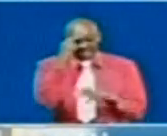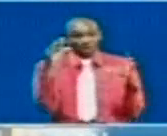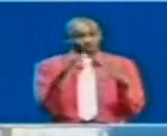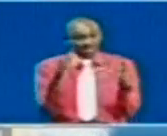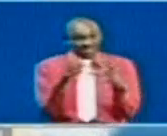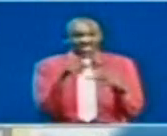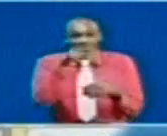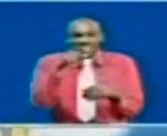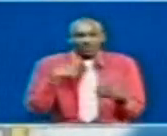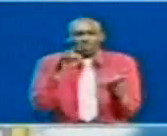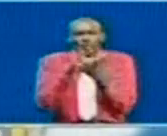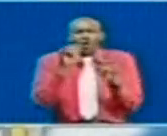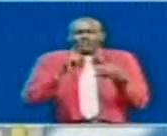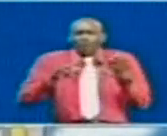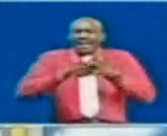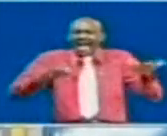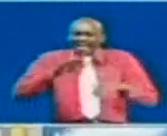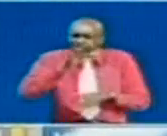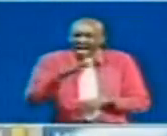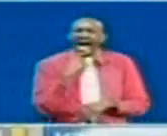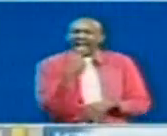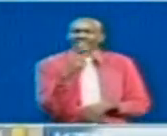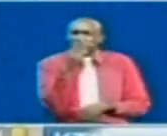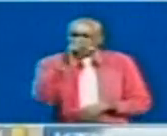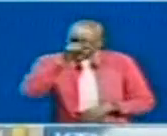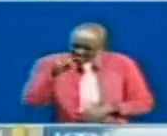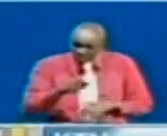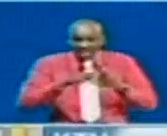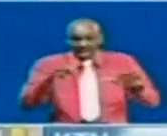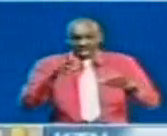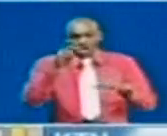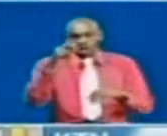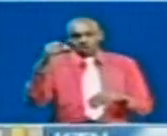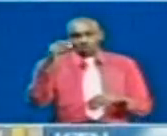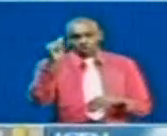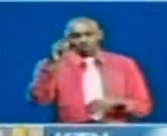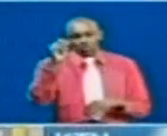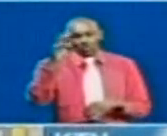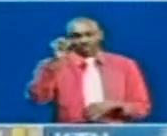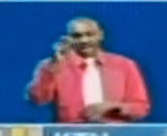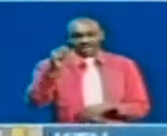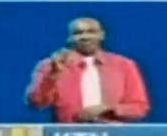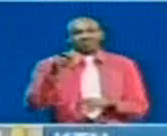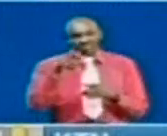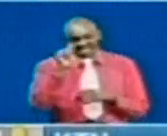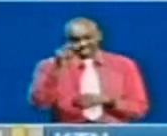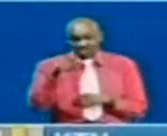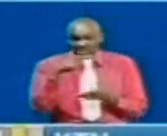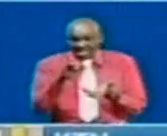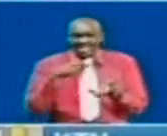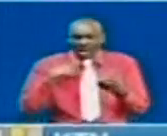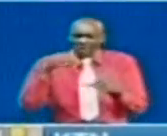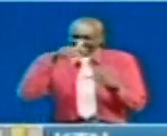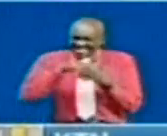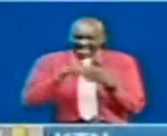from being thrown out of the 120,000-acre Nguruman Ranch. This comes days after Interior